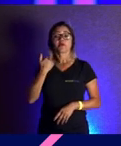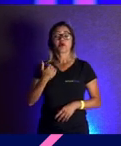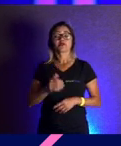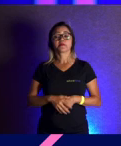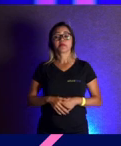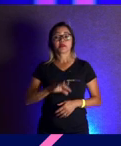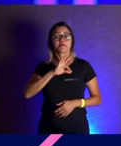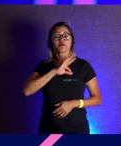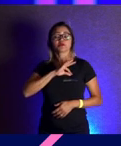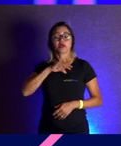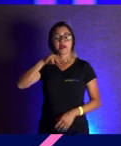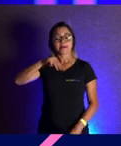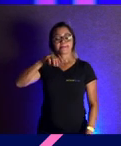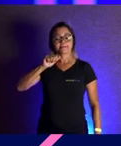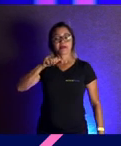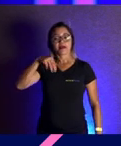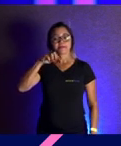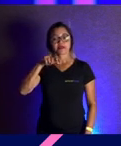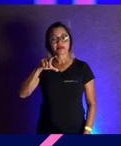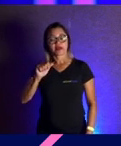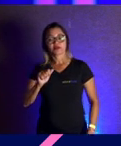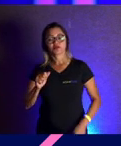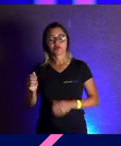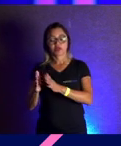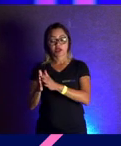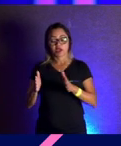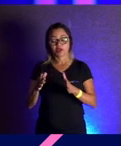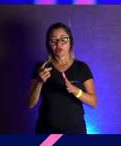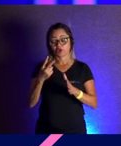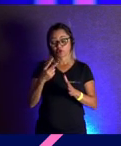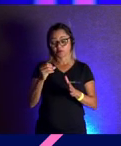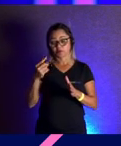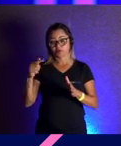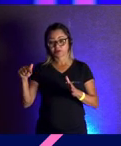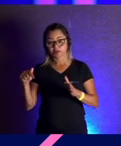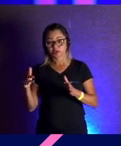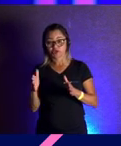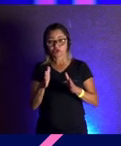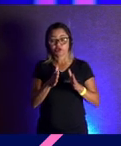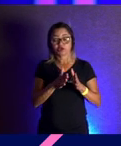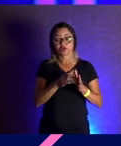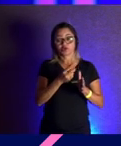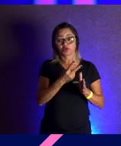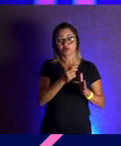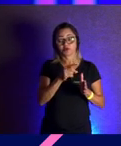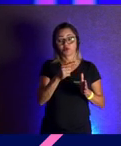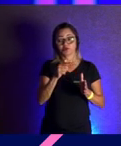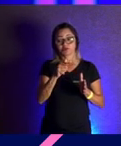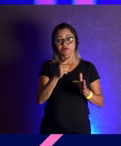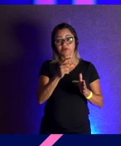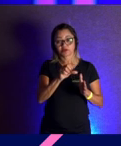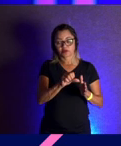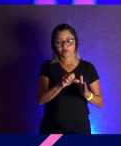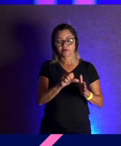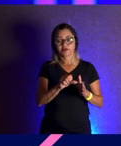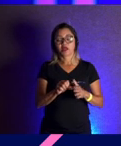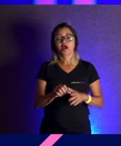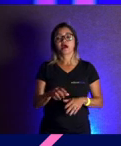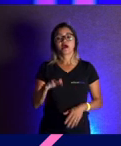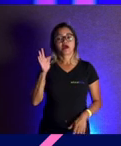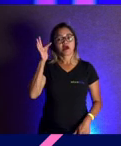Manila between 2017 and 2019. And what's one population defines